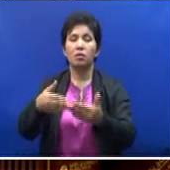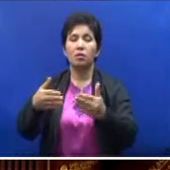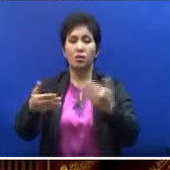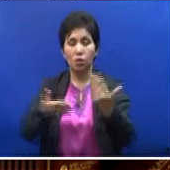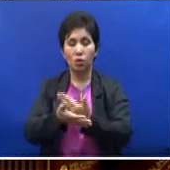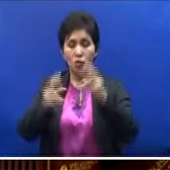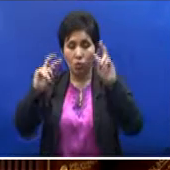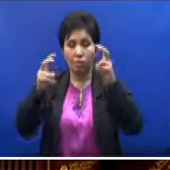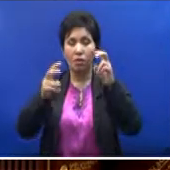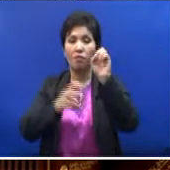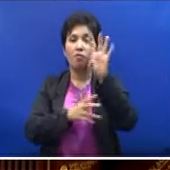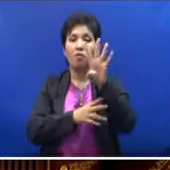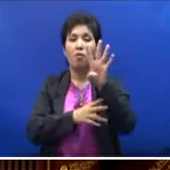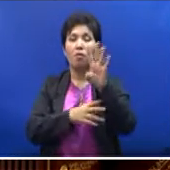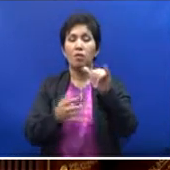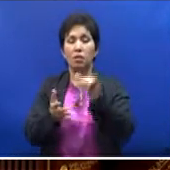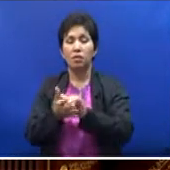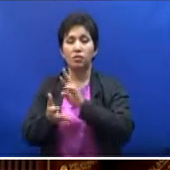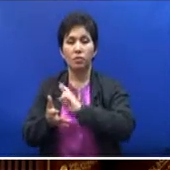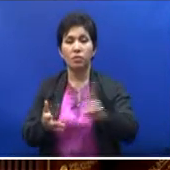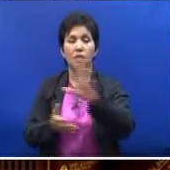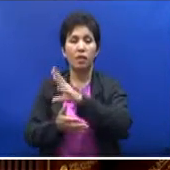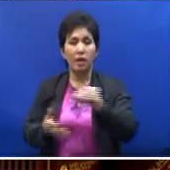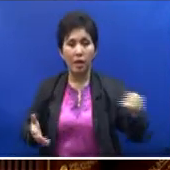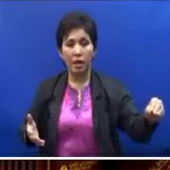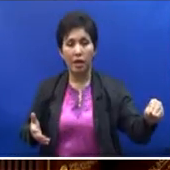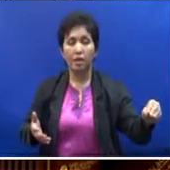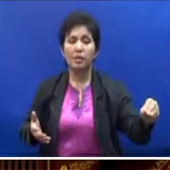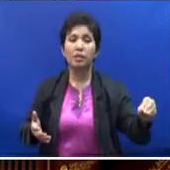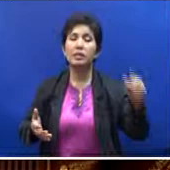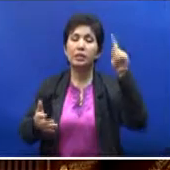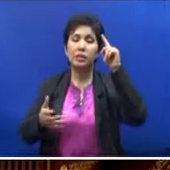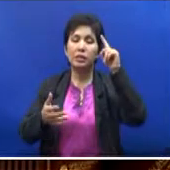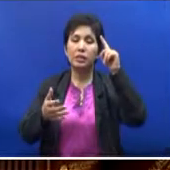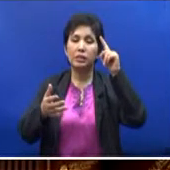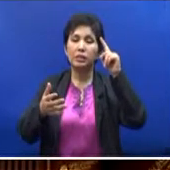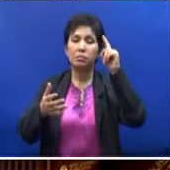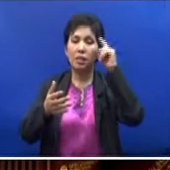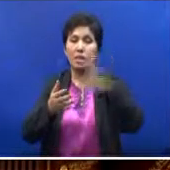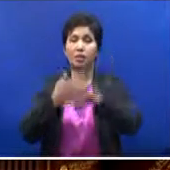topic on topic 4, that is religion and belief system. Okay.